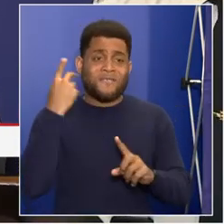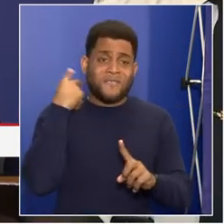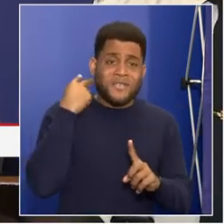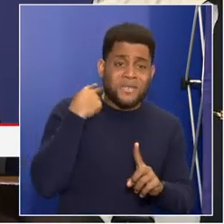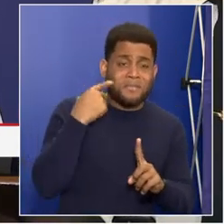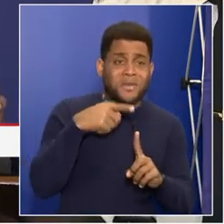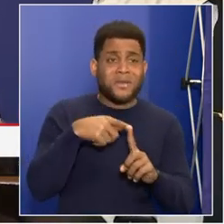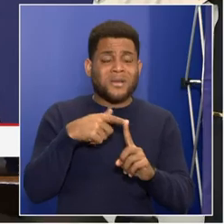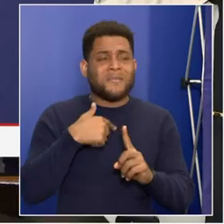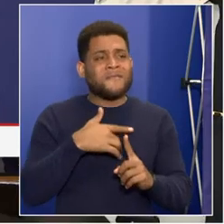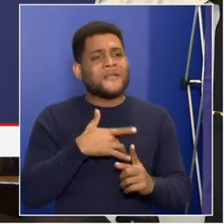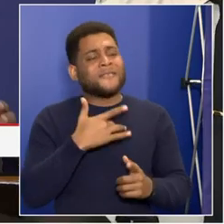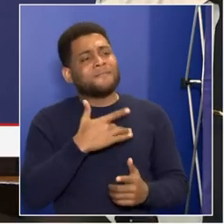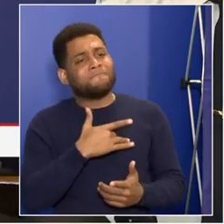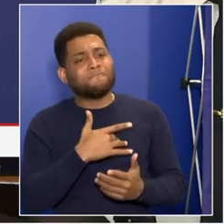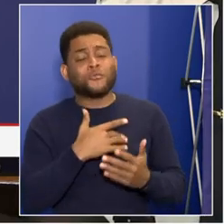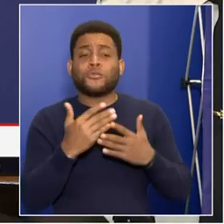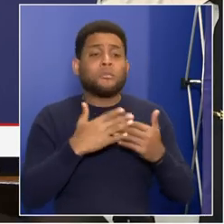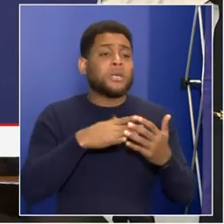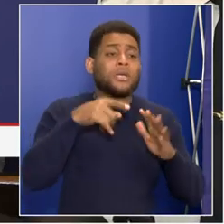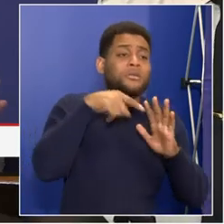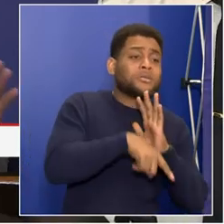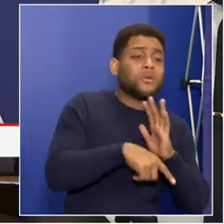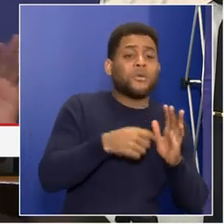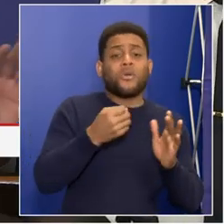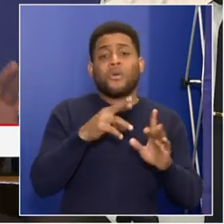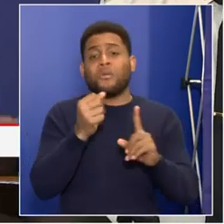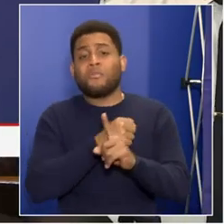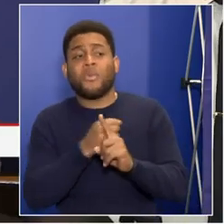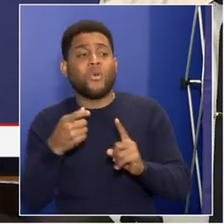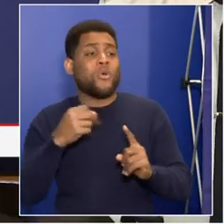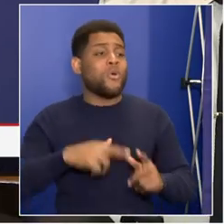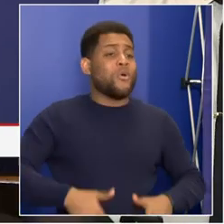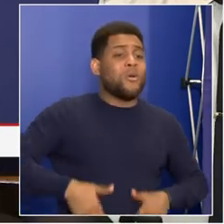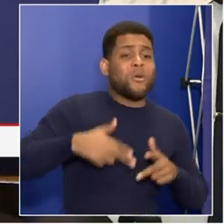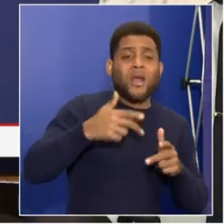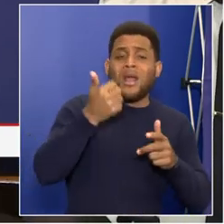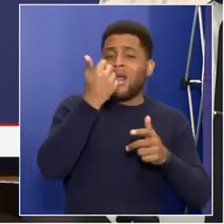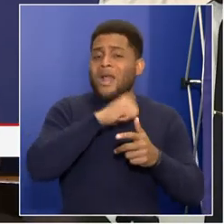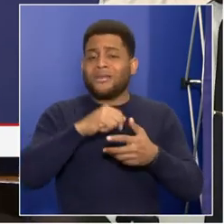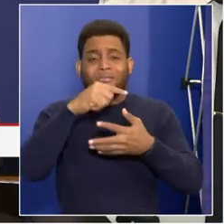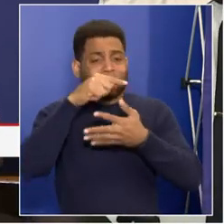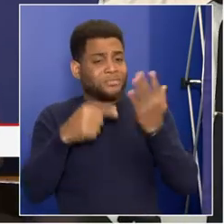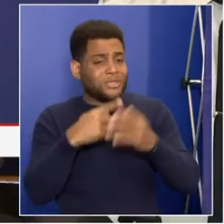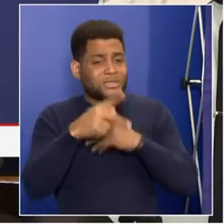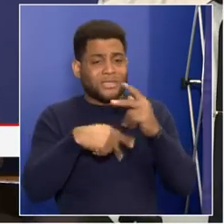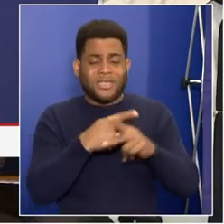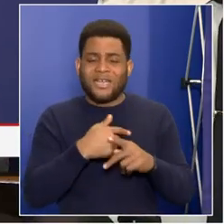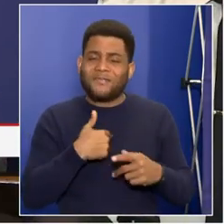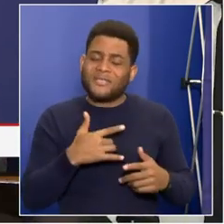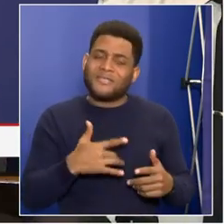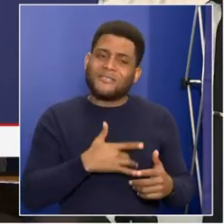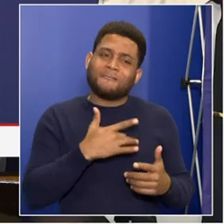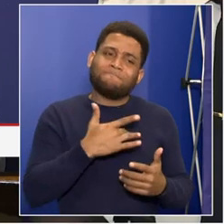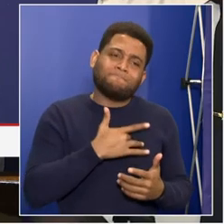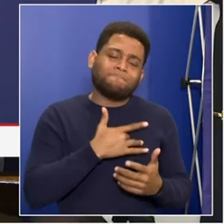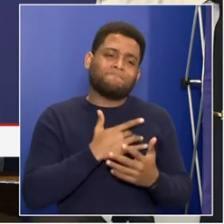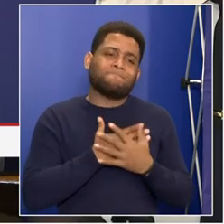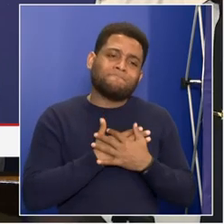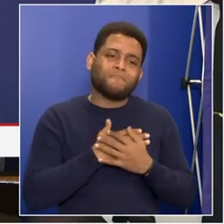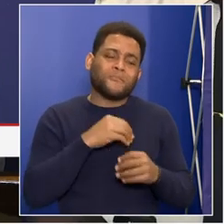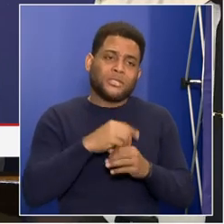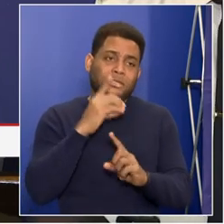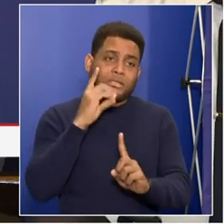a assault with a deadly weapon or any shooting or any incident that occurs across the District of Columbia. And I will tell you, I take it sometimes